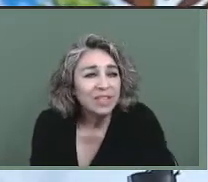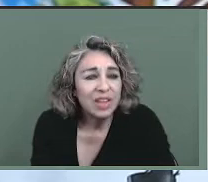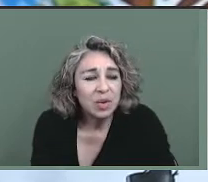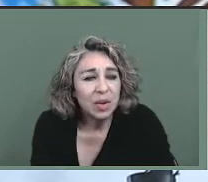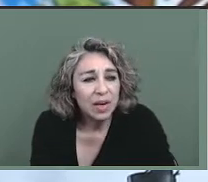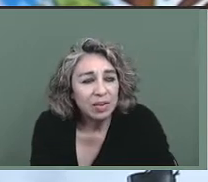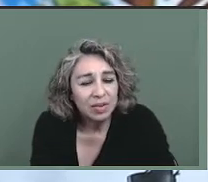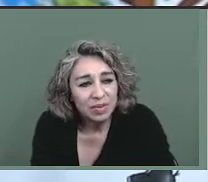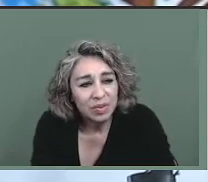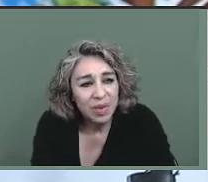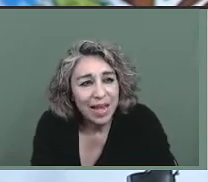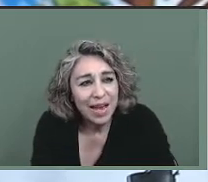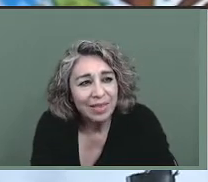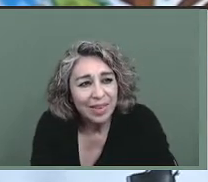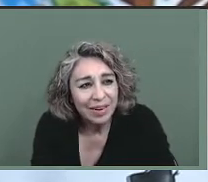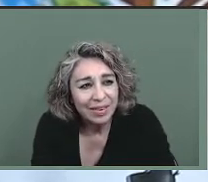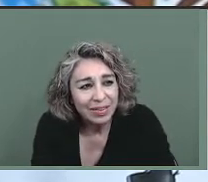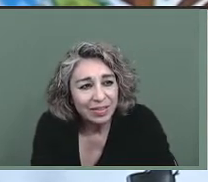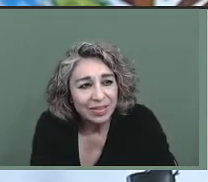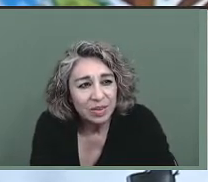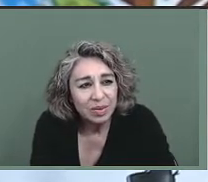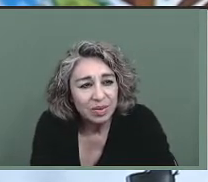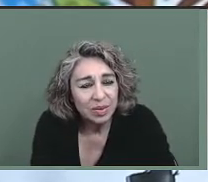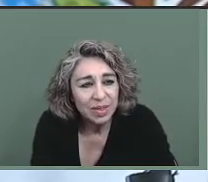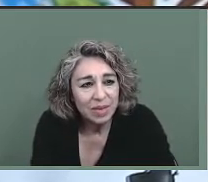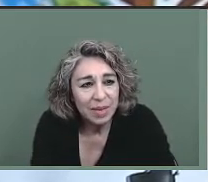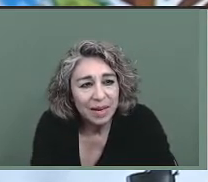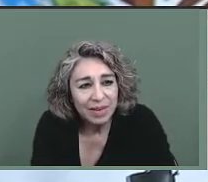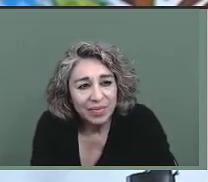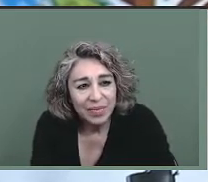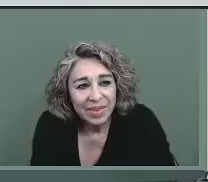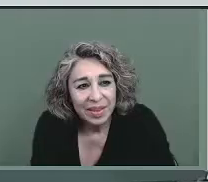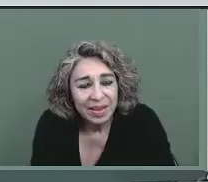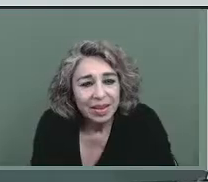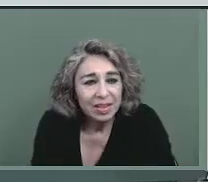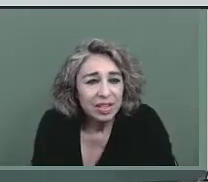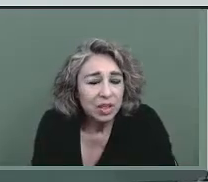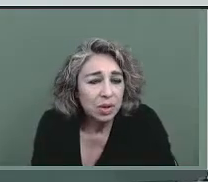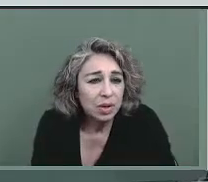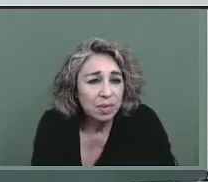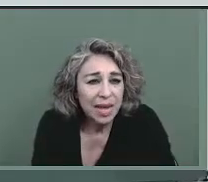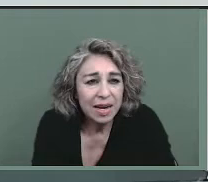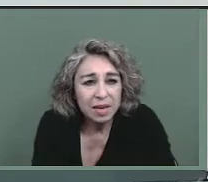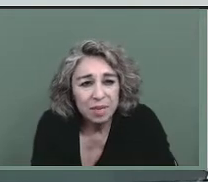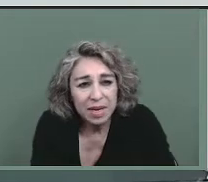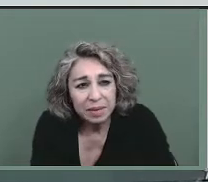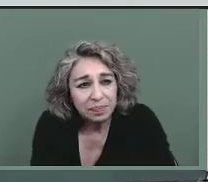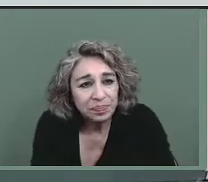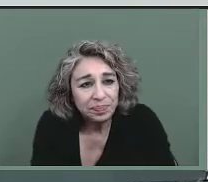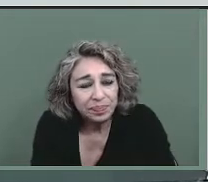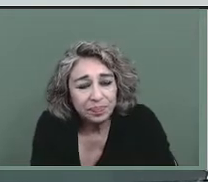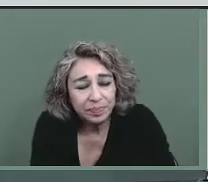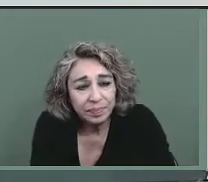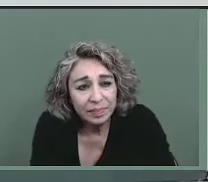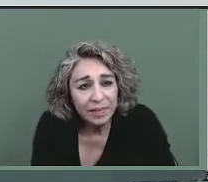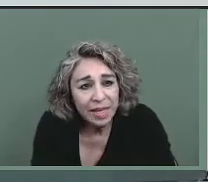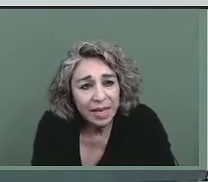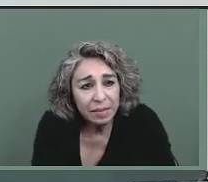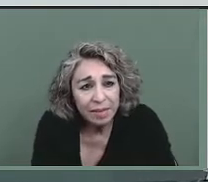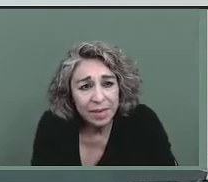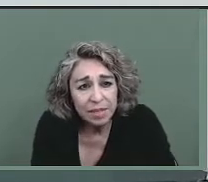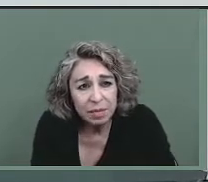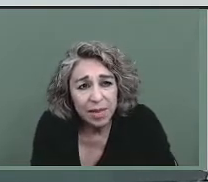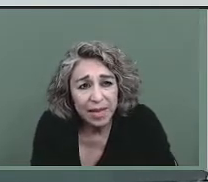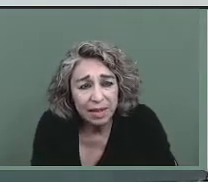So they don't want to go way out there to Guatemala. There's a total abandonment. And